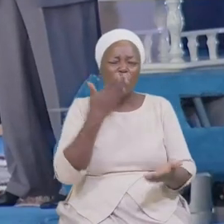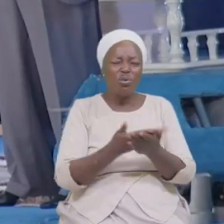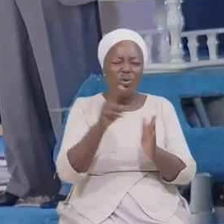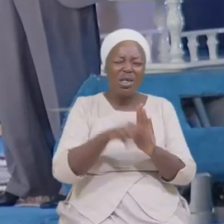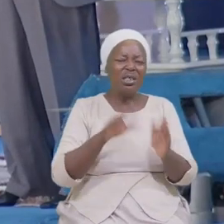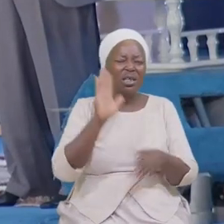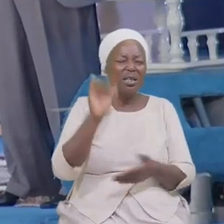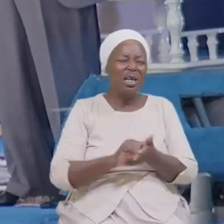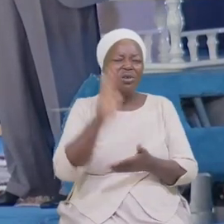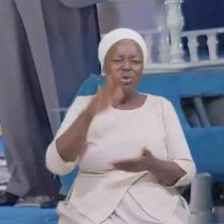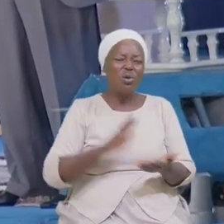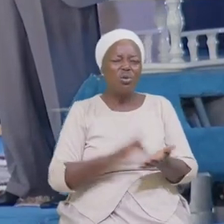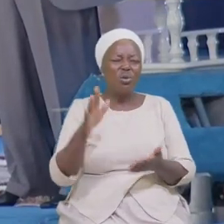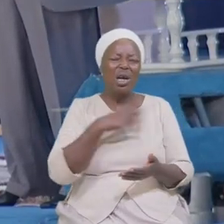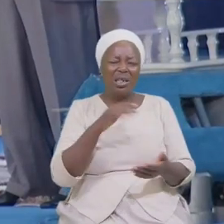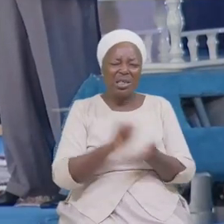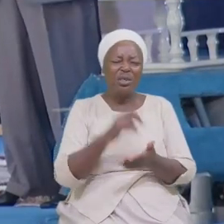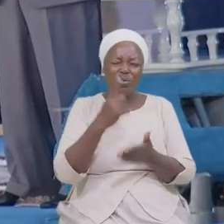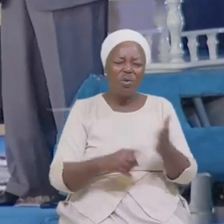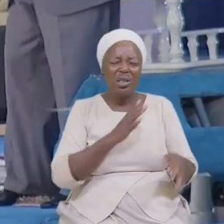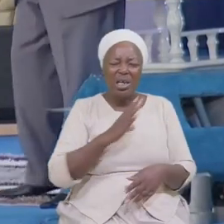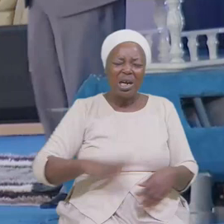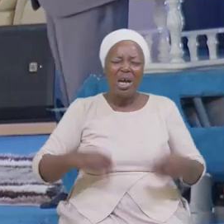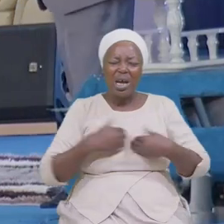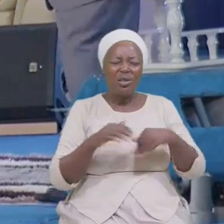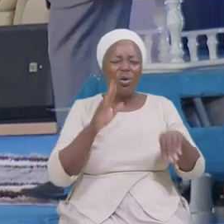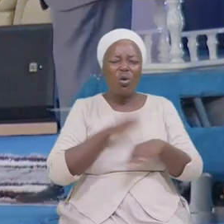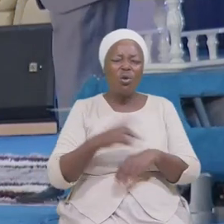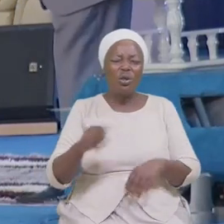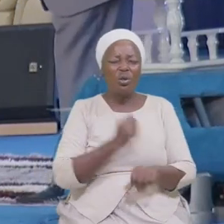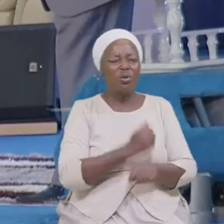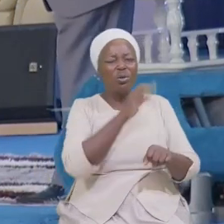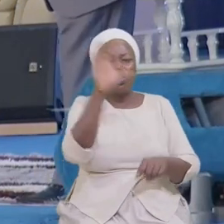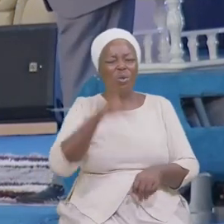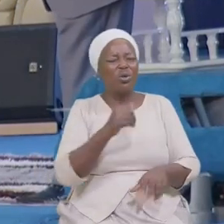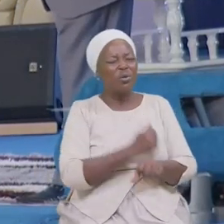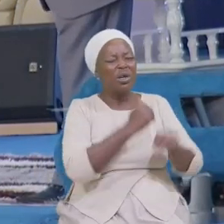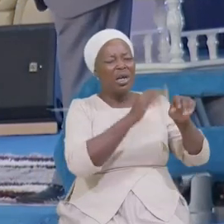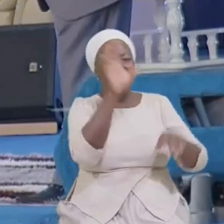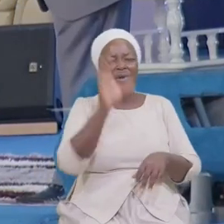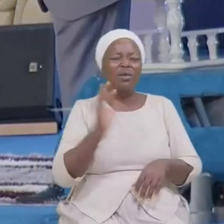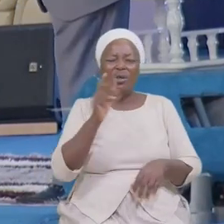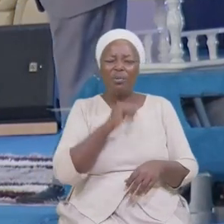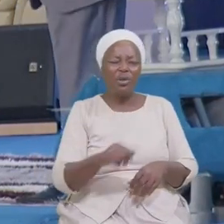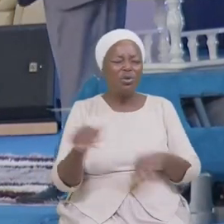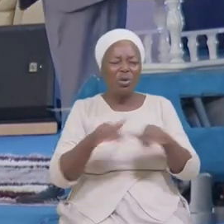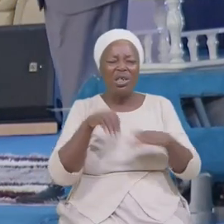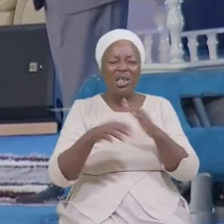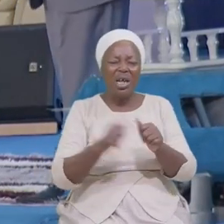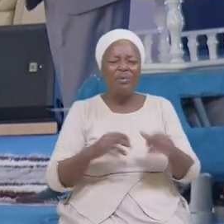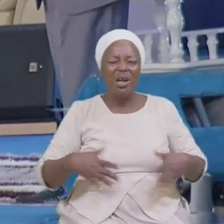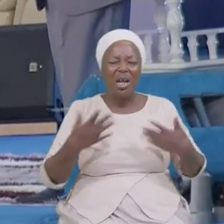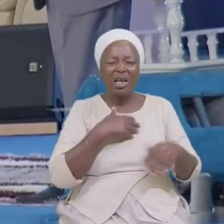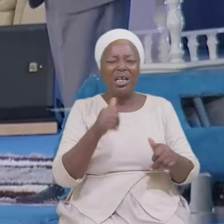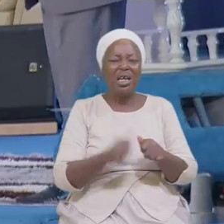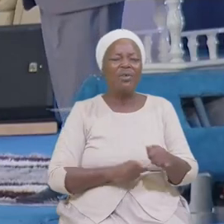and that what Christ has done on the cross of Calvary will be effective in every heart and in every life.